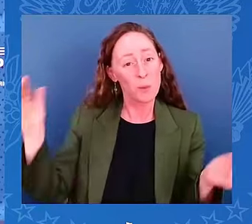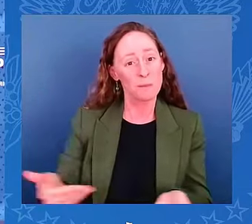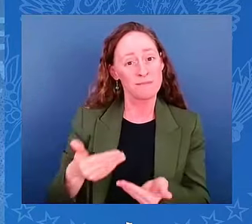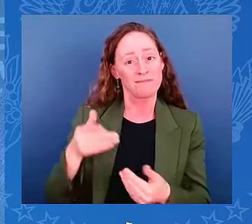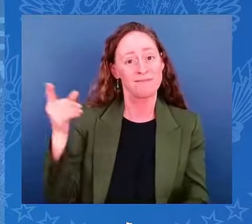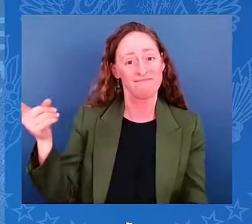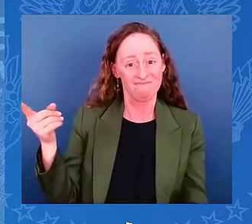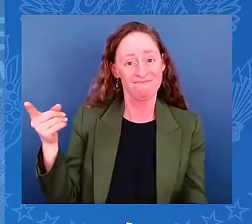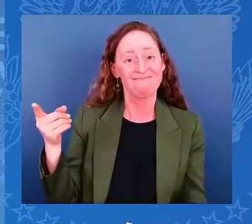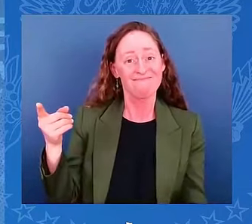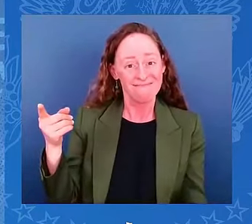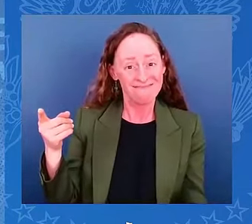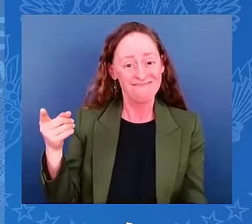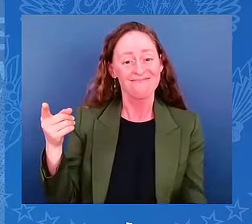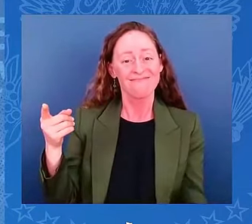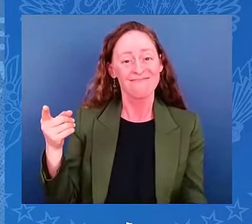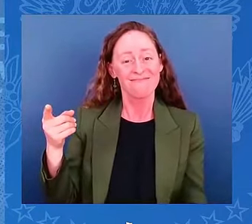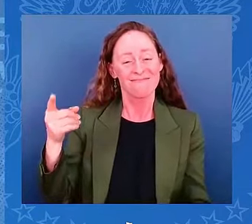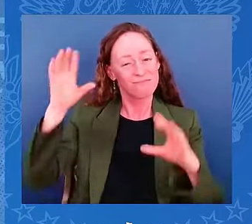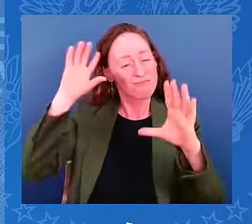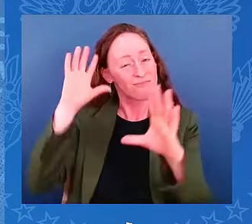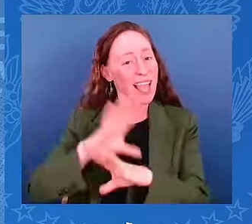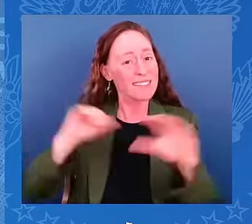the United States, Joe Biden.